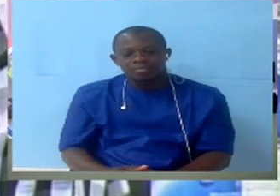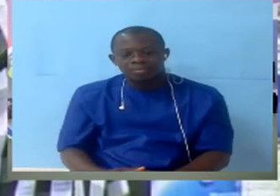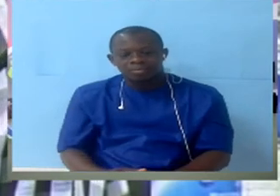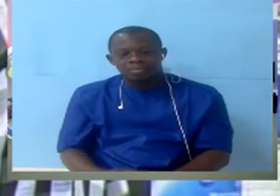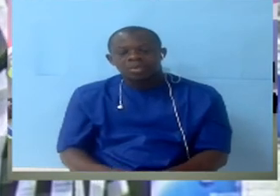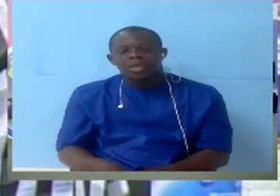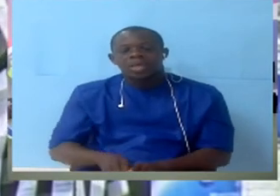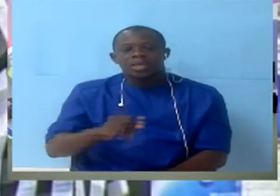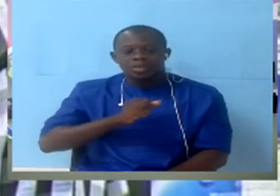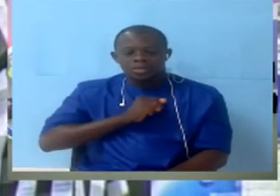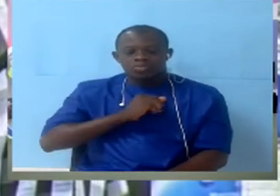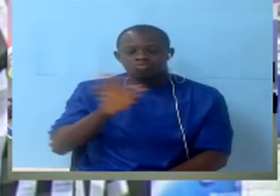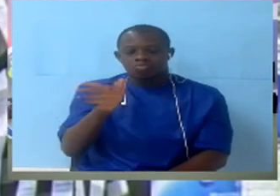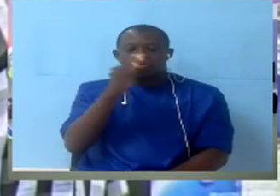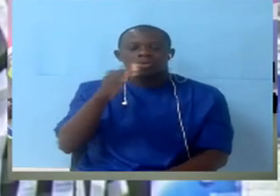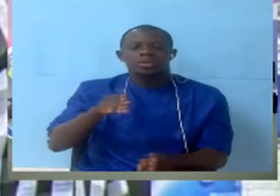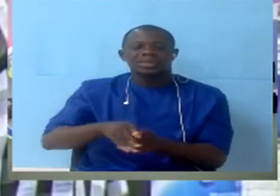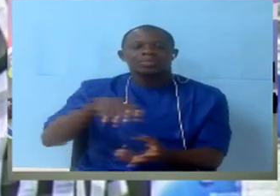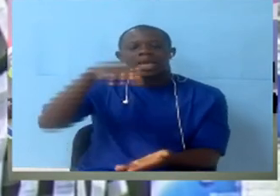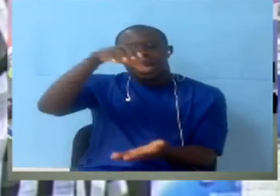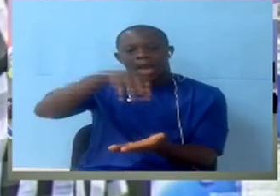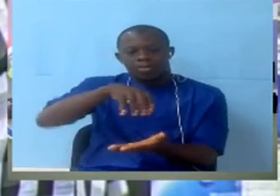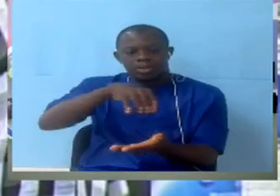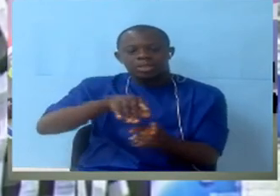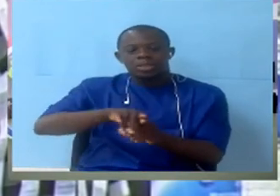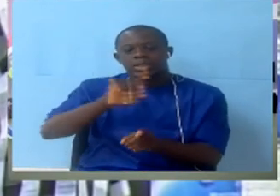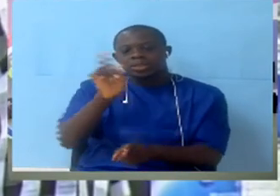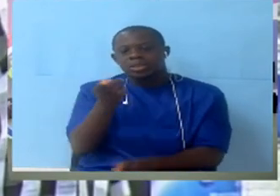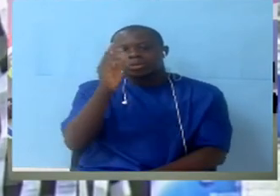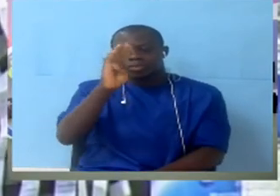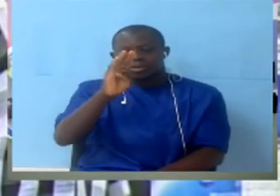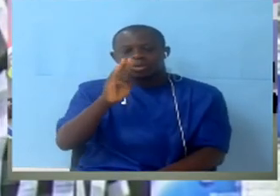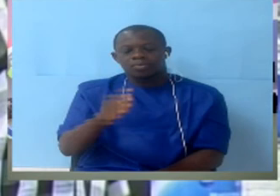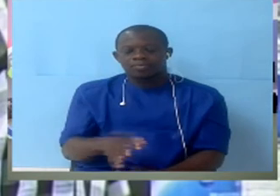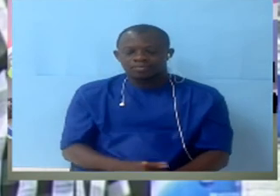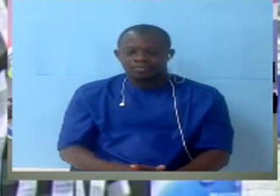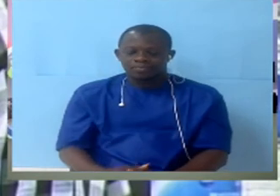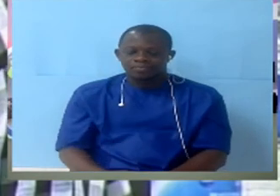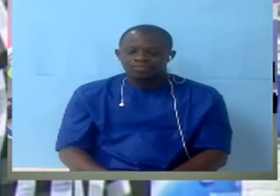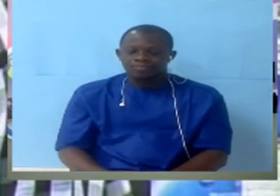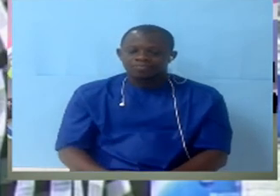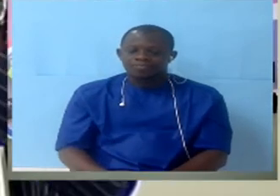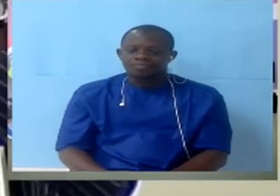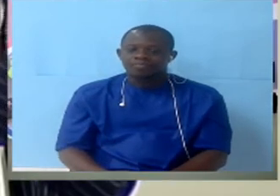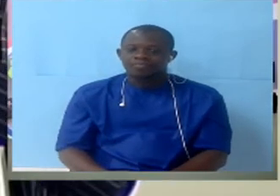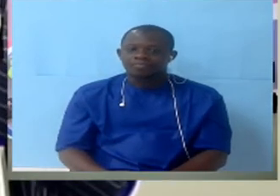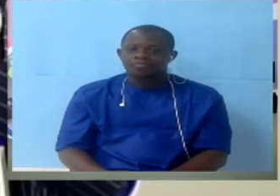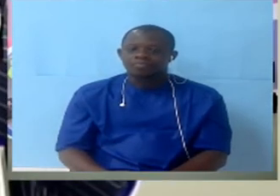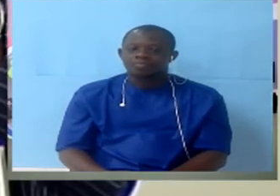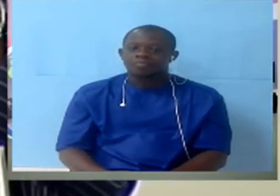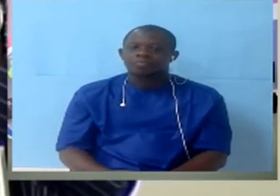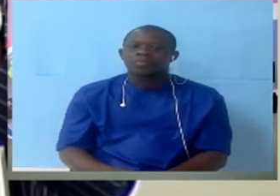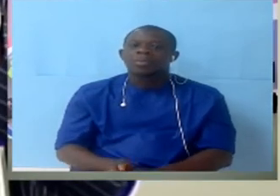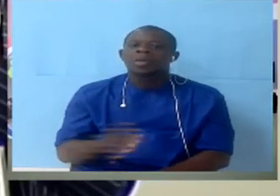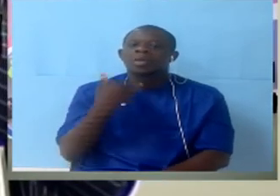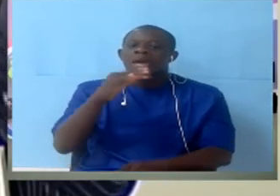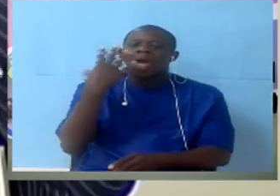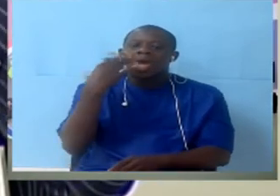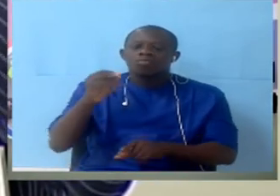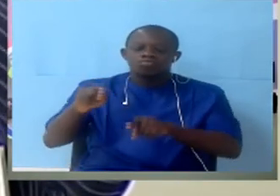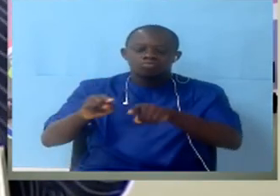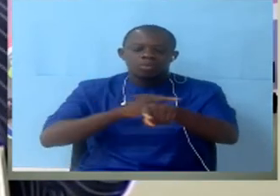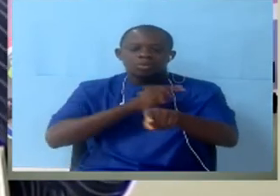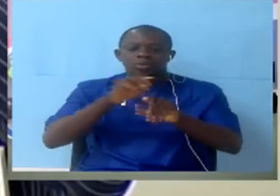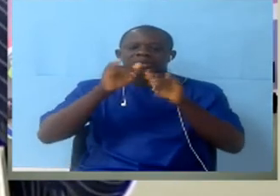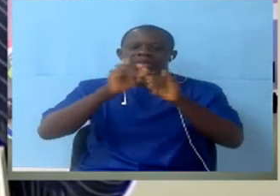Bissau. And I went to the capital in Bairro Militar. At Bairro Militar. And for how long did you stay there? Itar